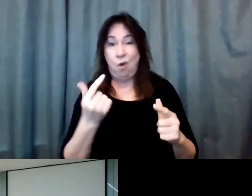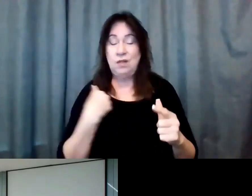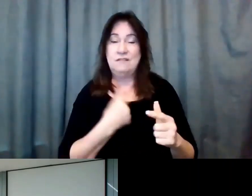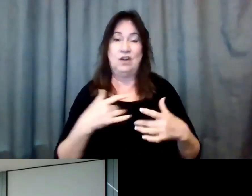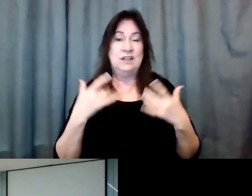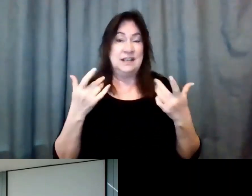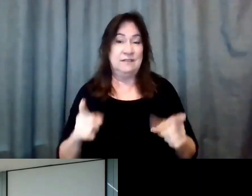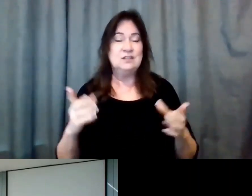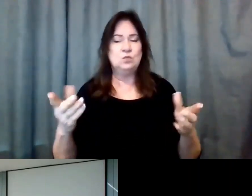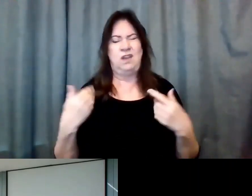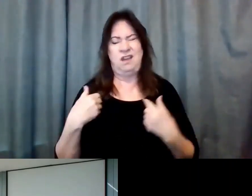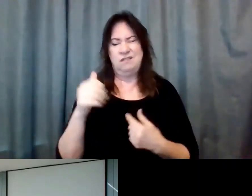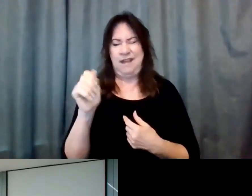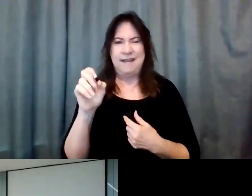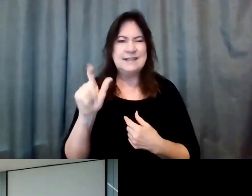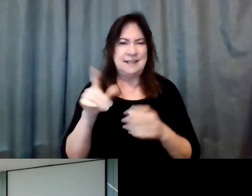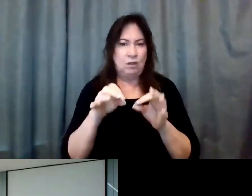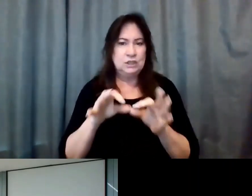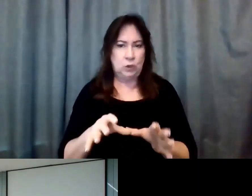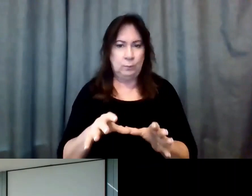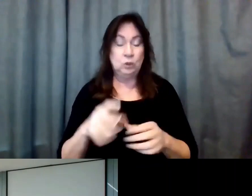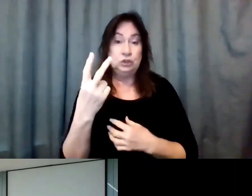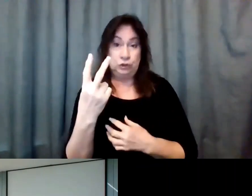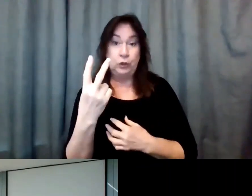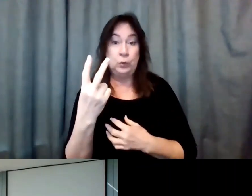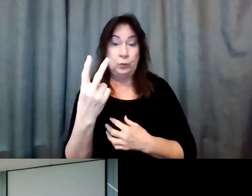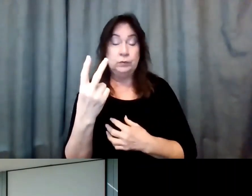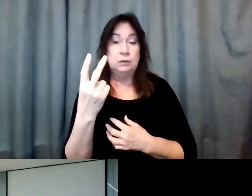we have ASL interpreters too, who will